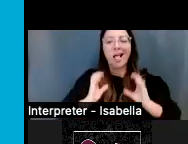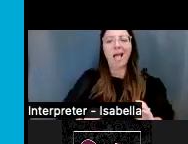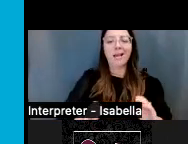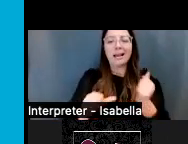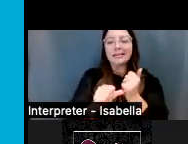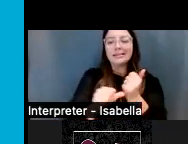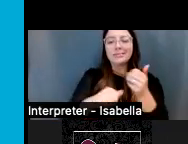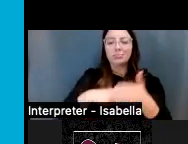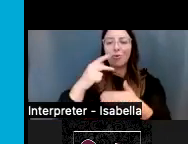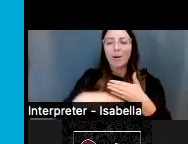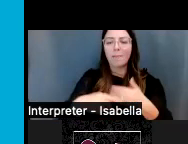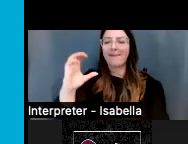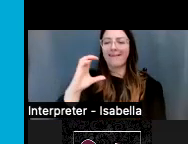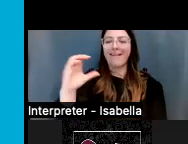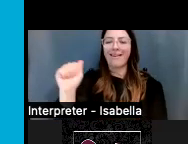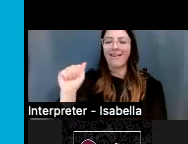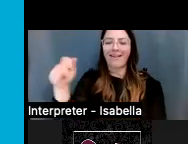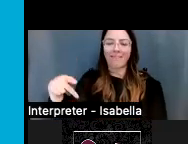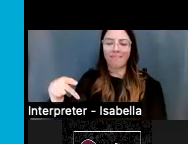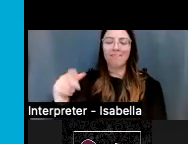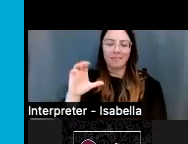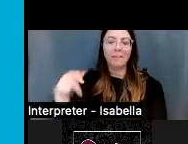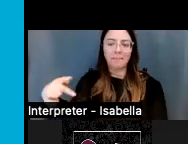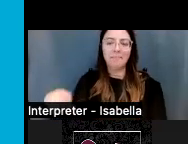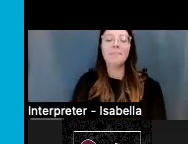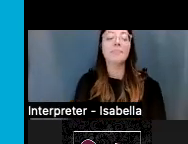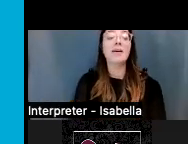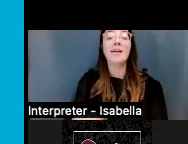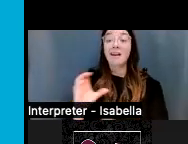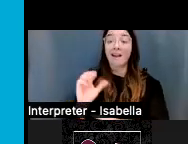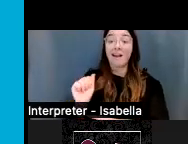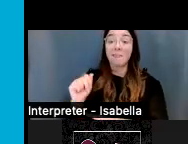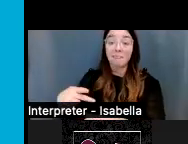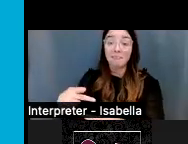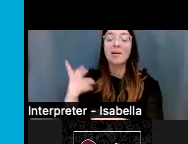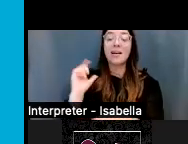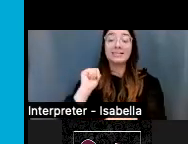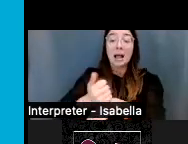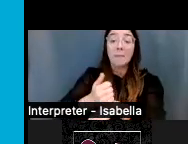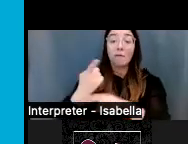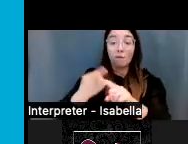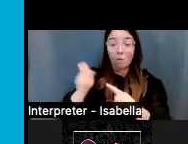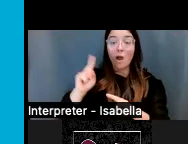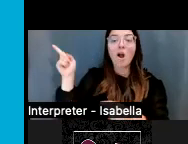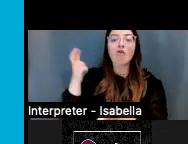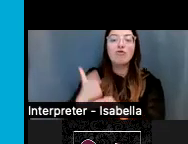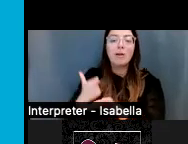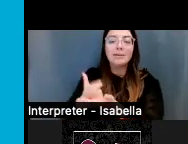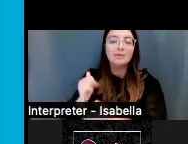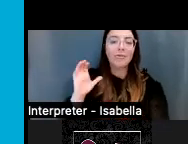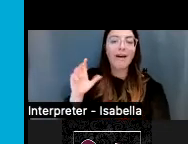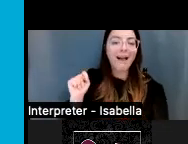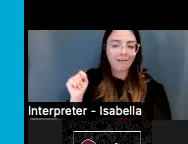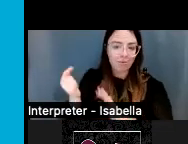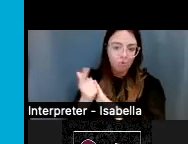C-A-P. And CAP has been established by the Rehabilitation Act. And the Rehabilitation Act is